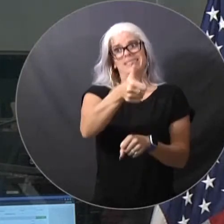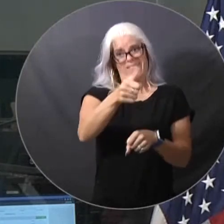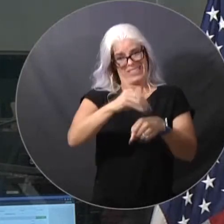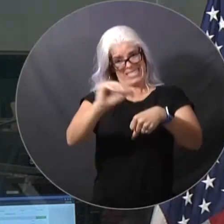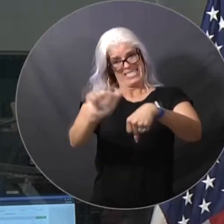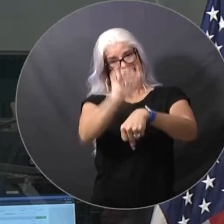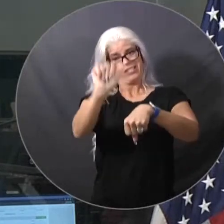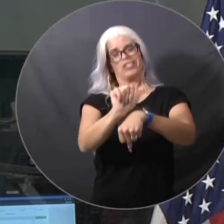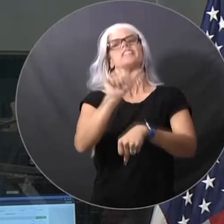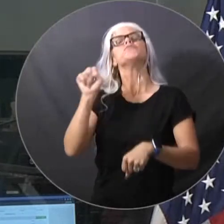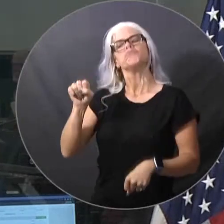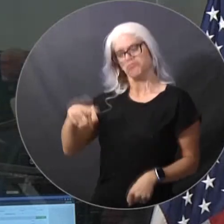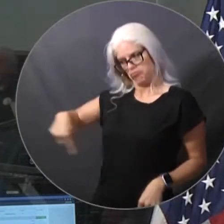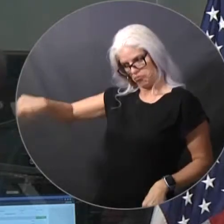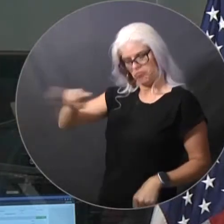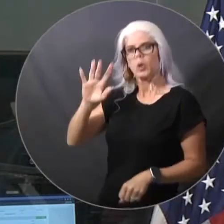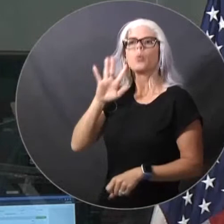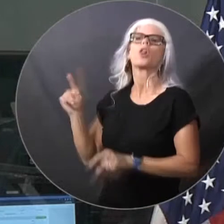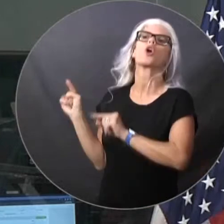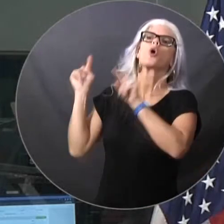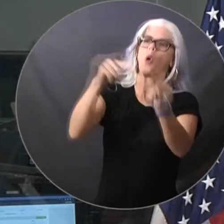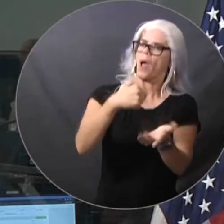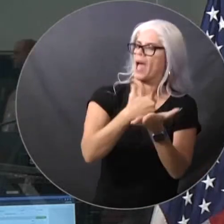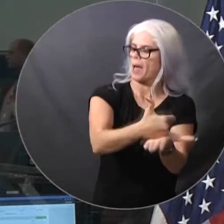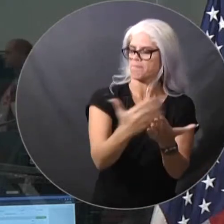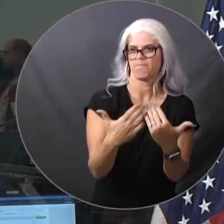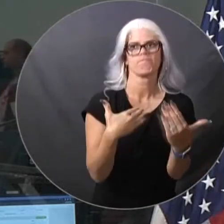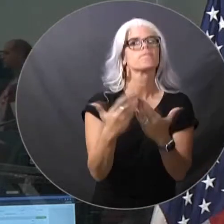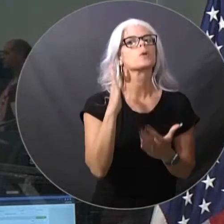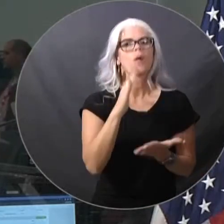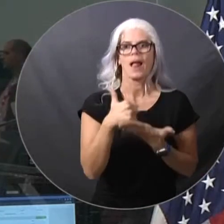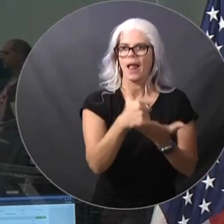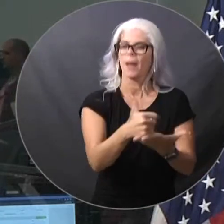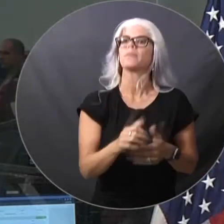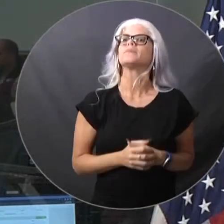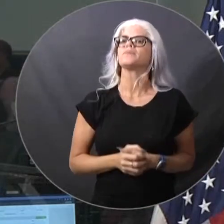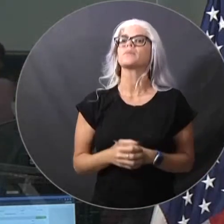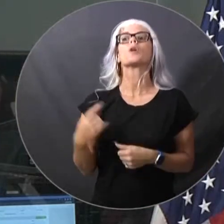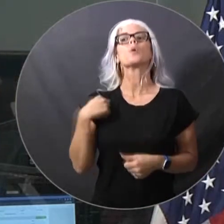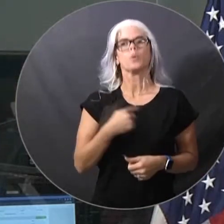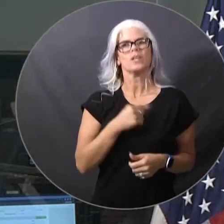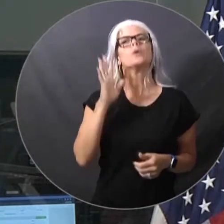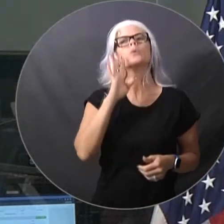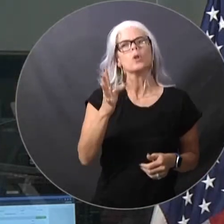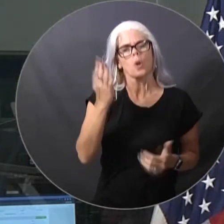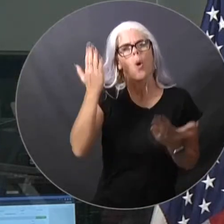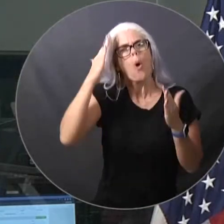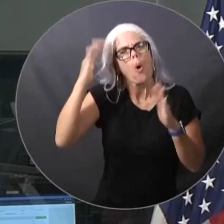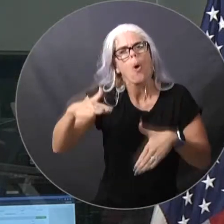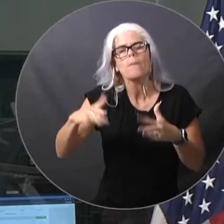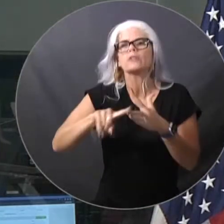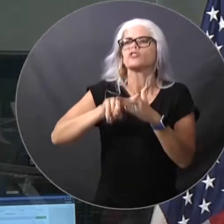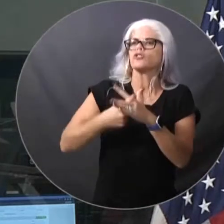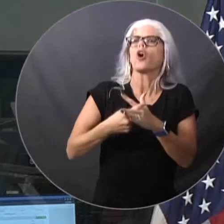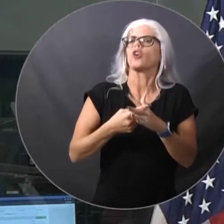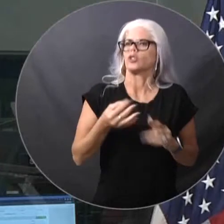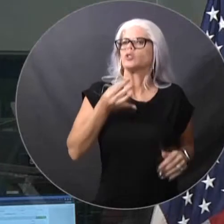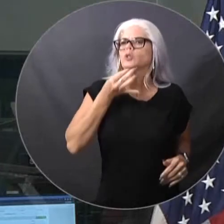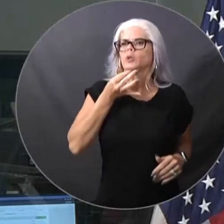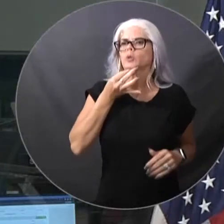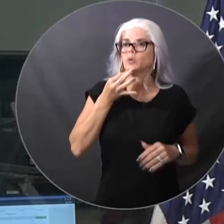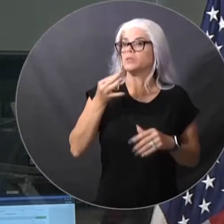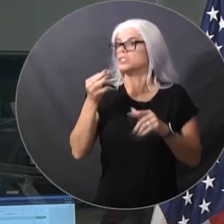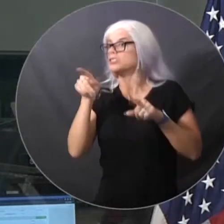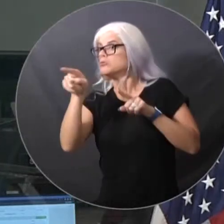to help those folks. And so that is those operations are going to commence as soon as it's safe to do so. Certainly, I would